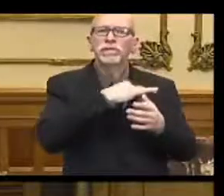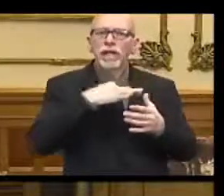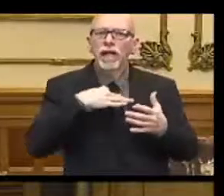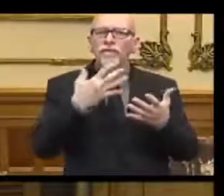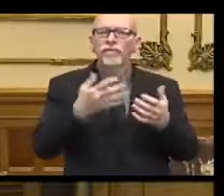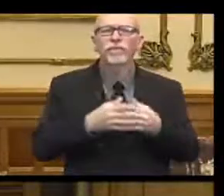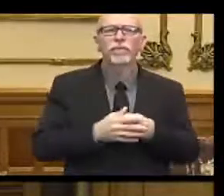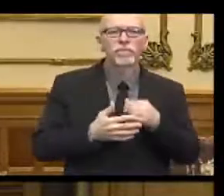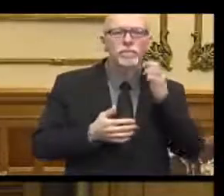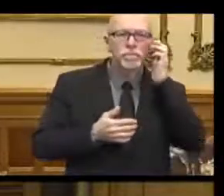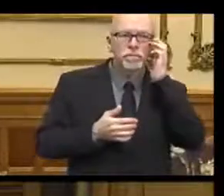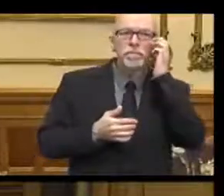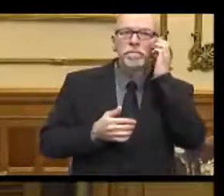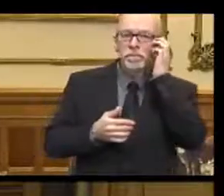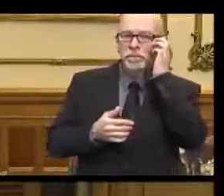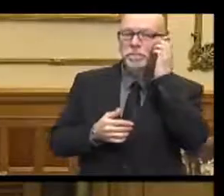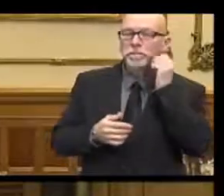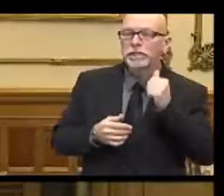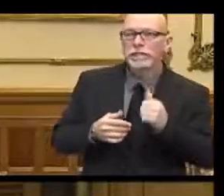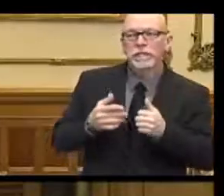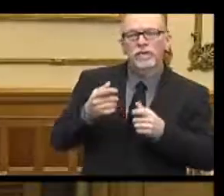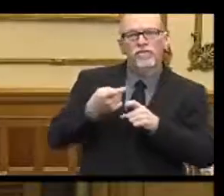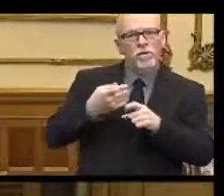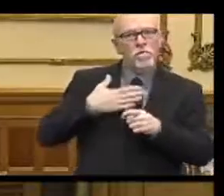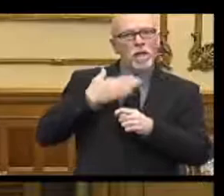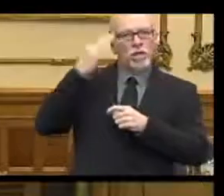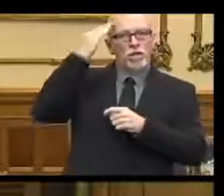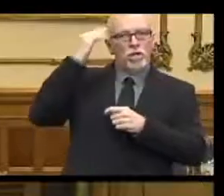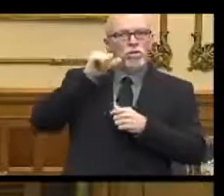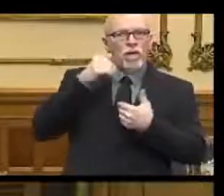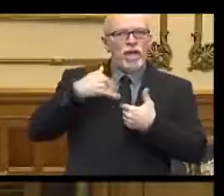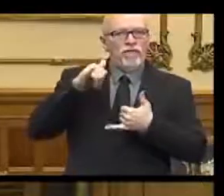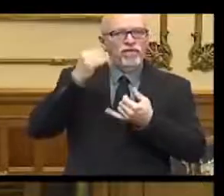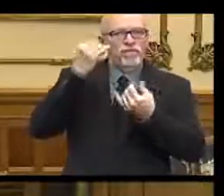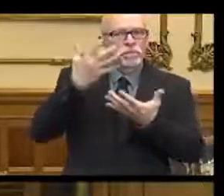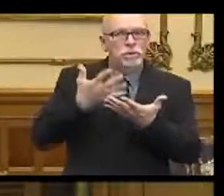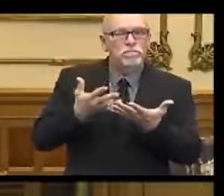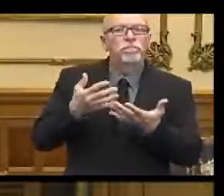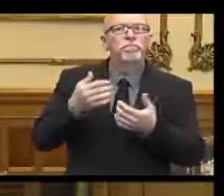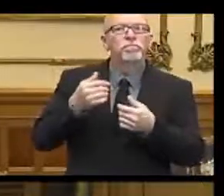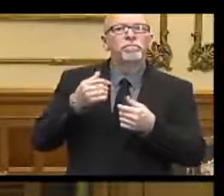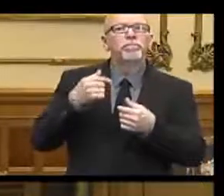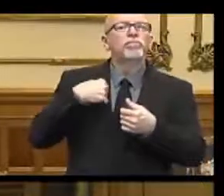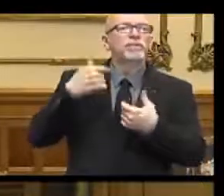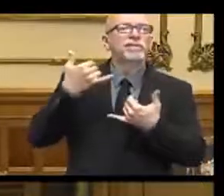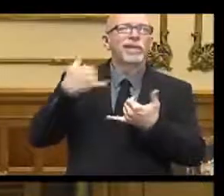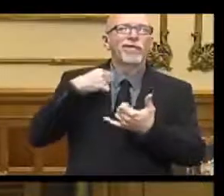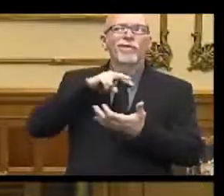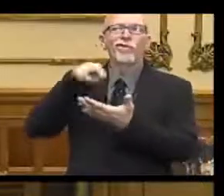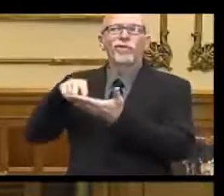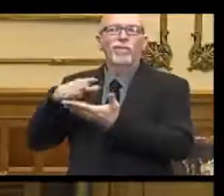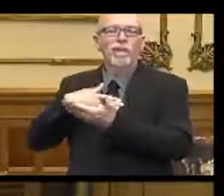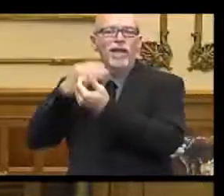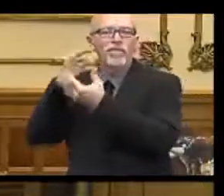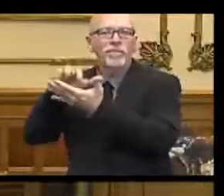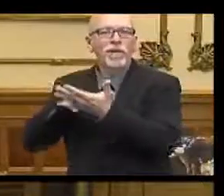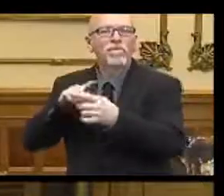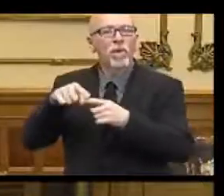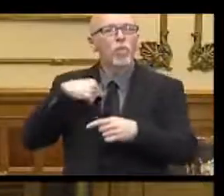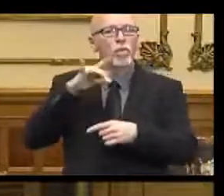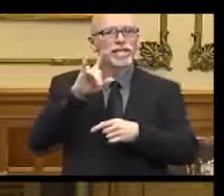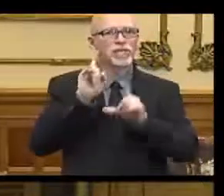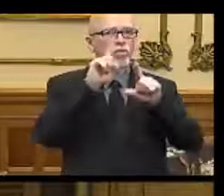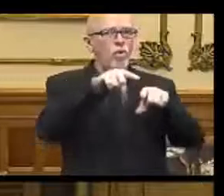members? Off the top of my head, I don't have that. Again, we're only going to give aggregate data, but I do know that we went in there